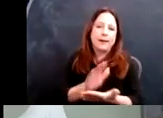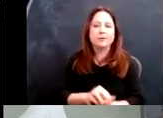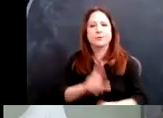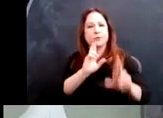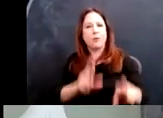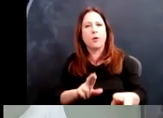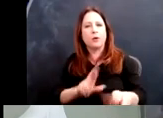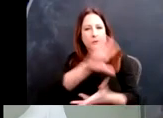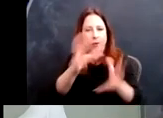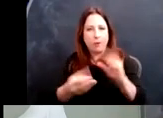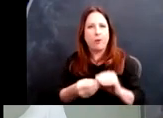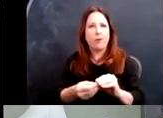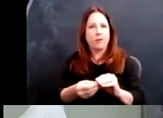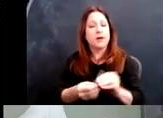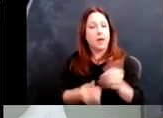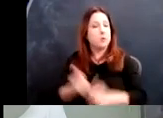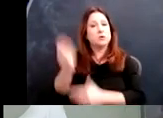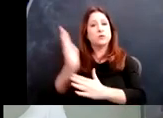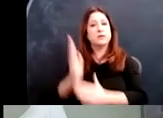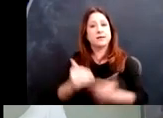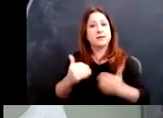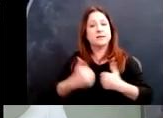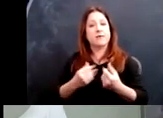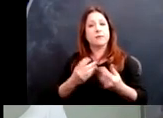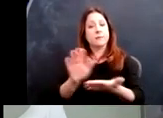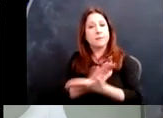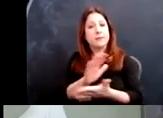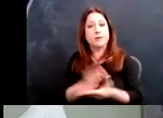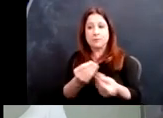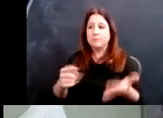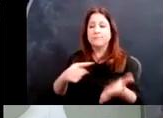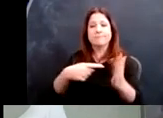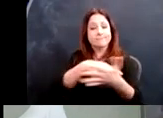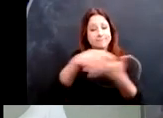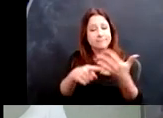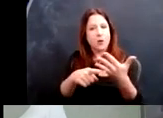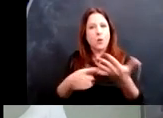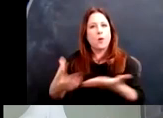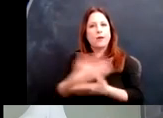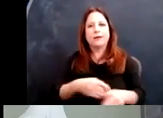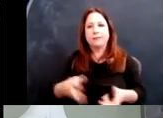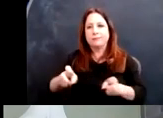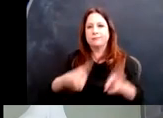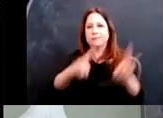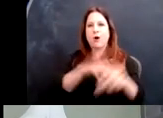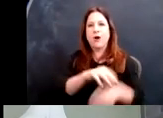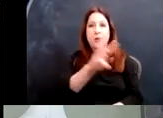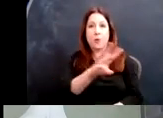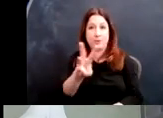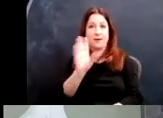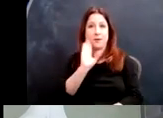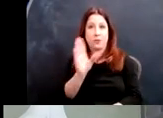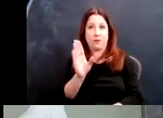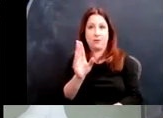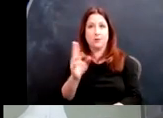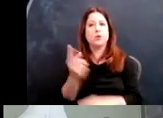all of our presenters usually have supporting materials as they're speaking about things. And all of those things are being collected on our website that you all get the link for so that you can all